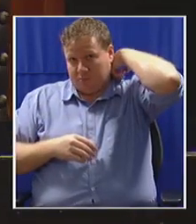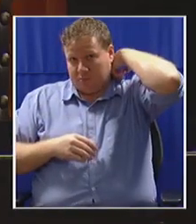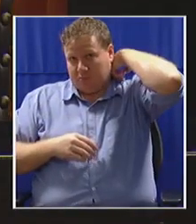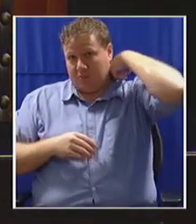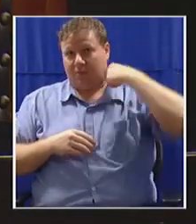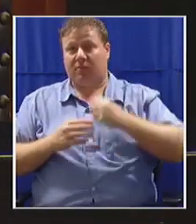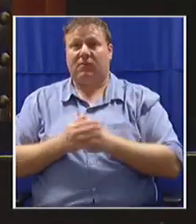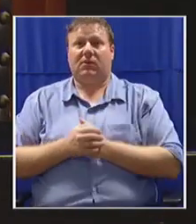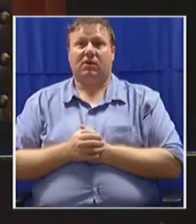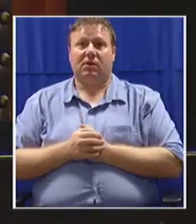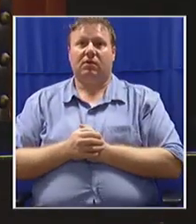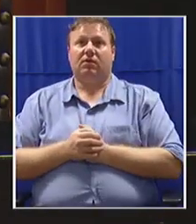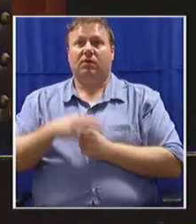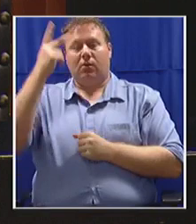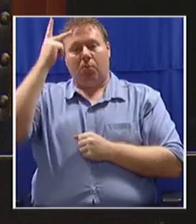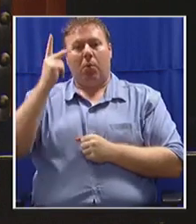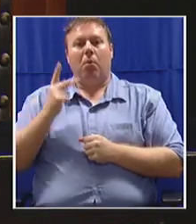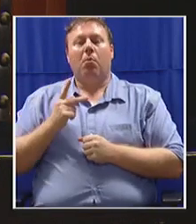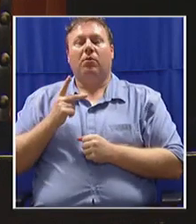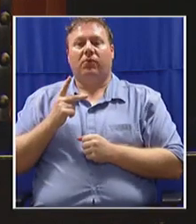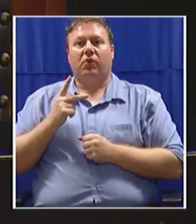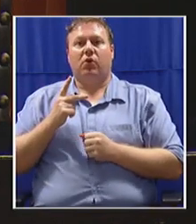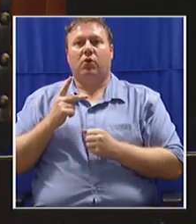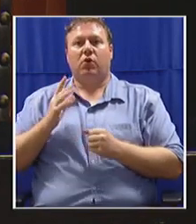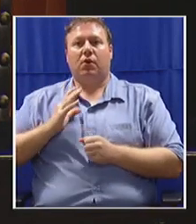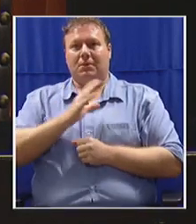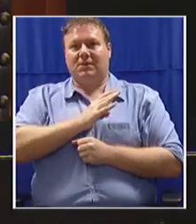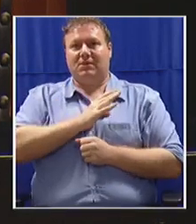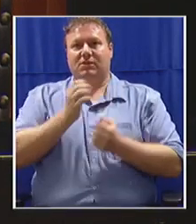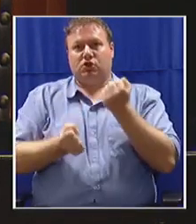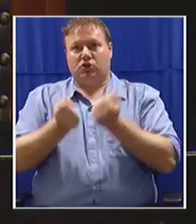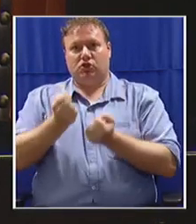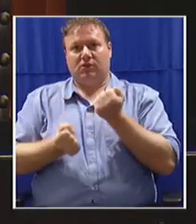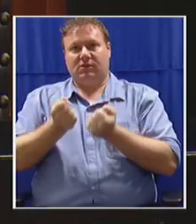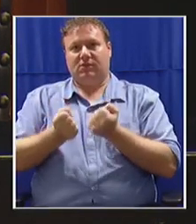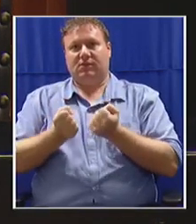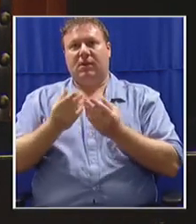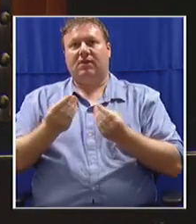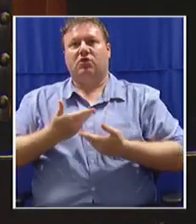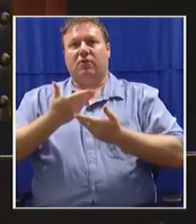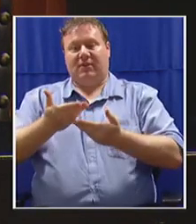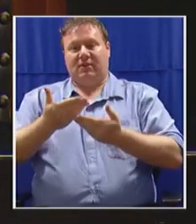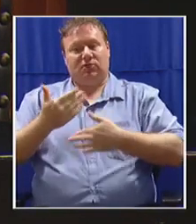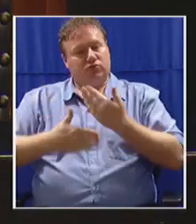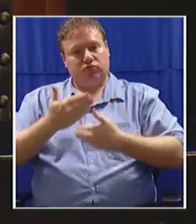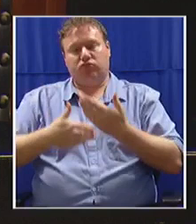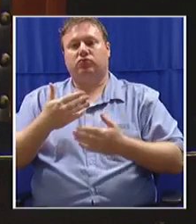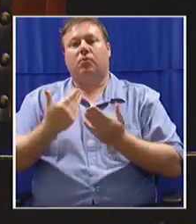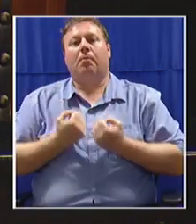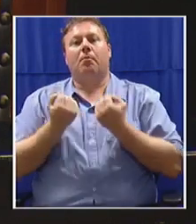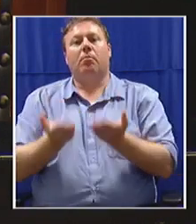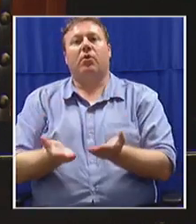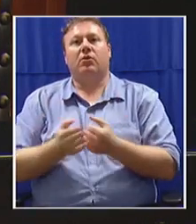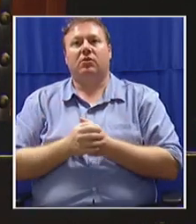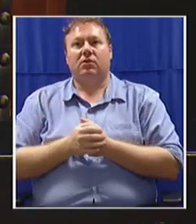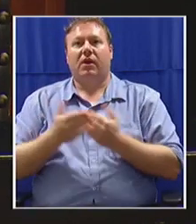be given to the Portfolio Committee on Justice and Correctional Services to proceed with the legislative proposal. Are there any objections?